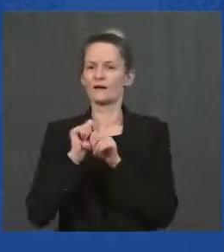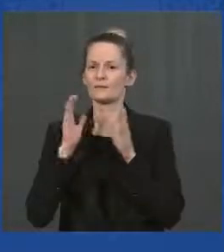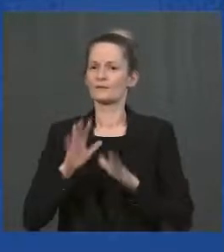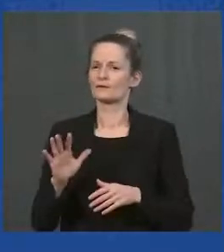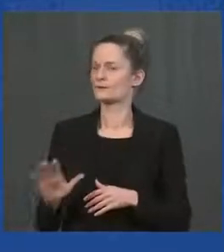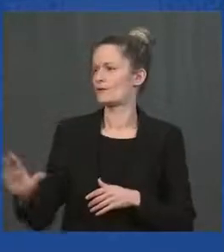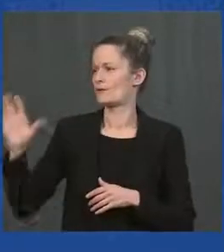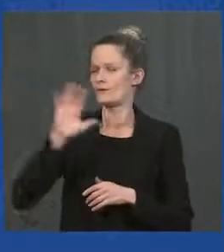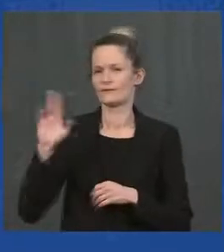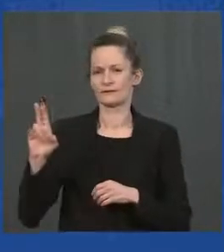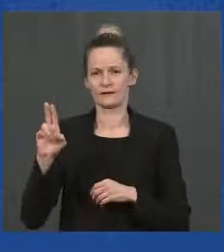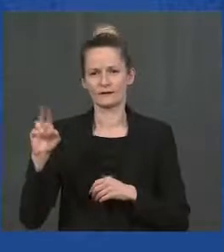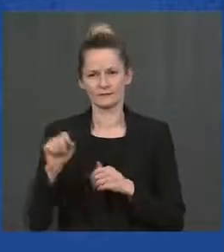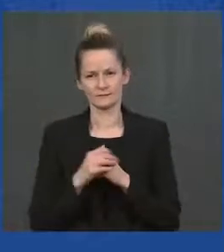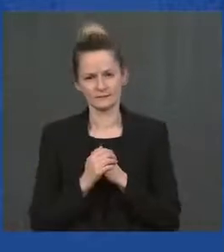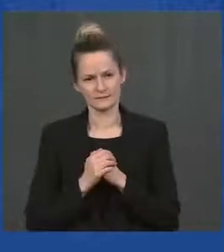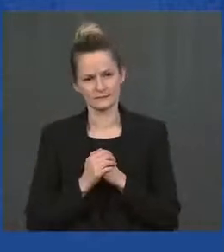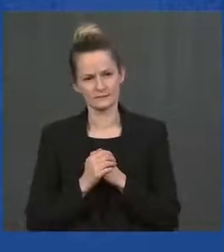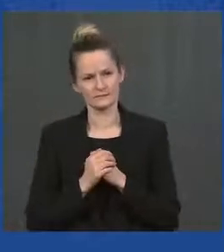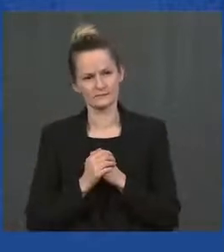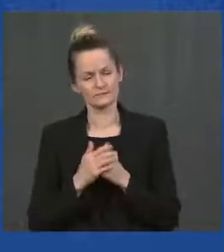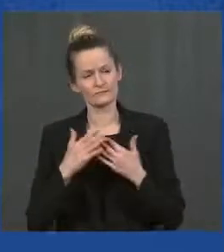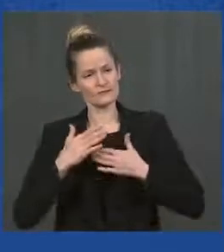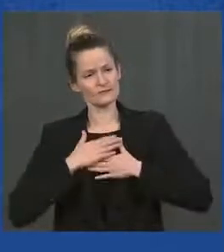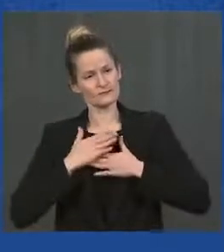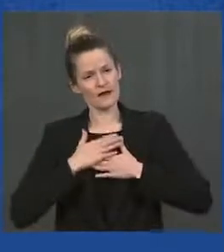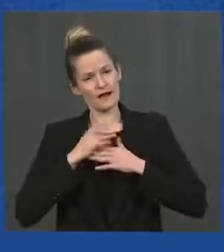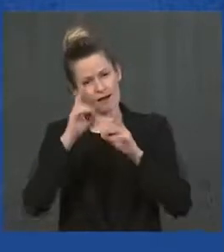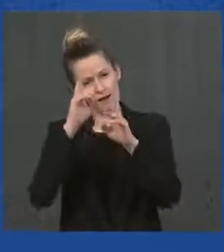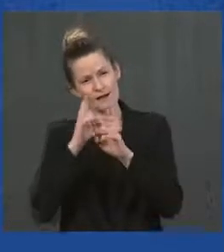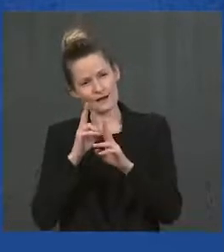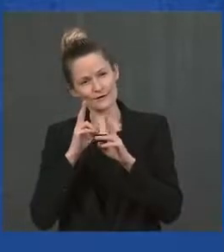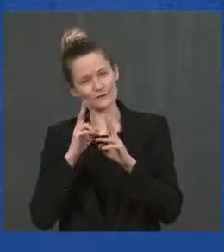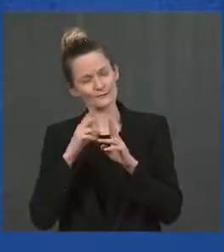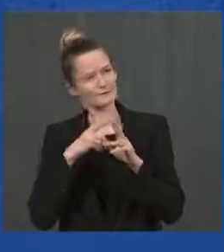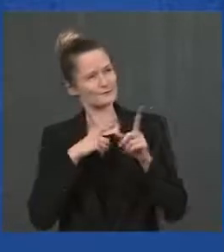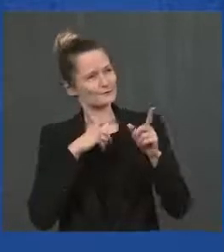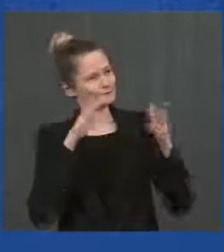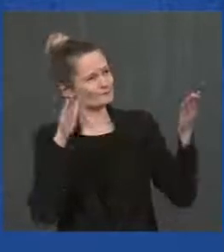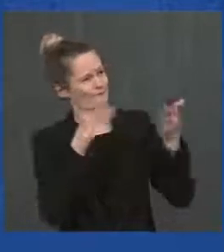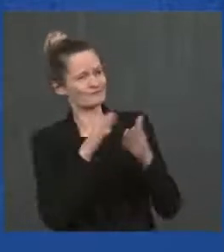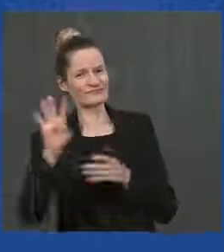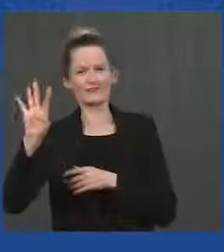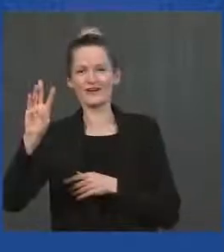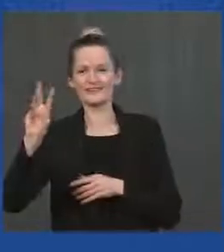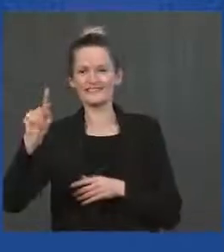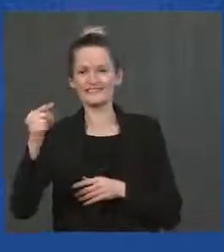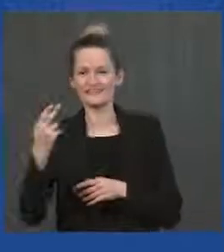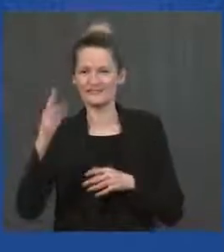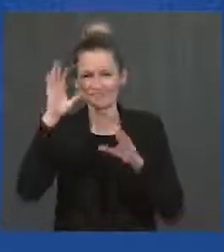It's now my honor to introduce the 46th President of the United States, Joe Biden.